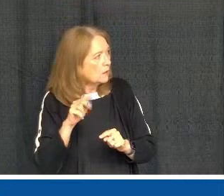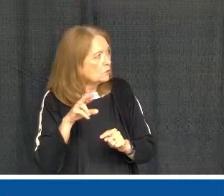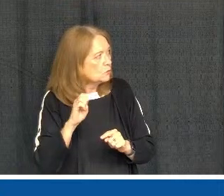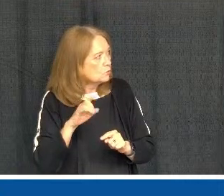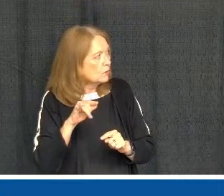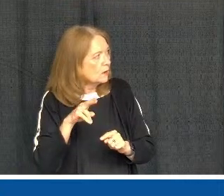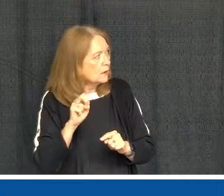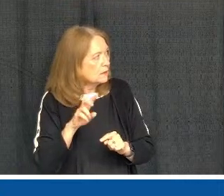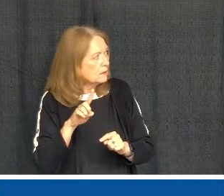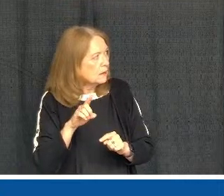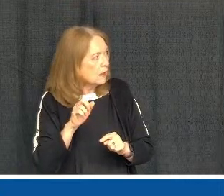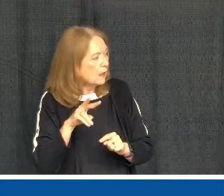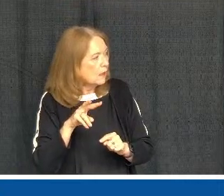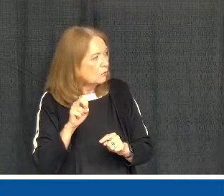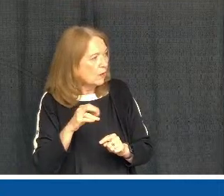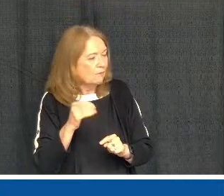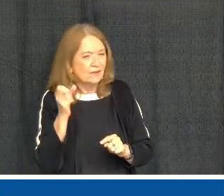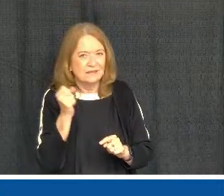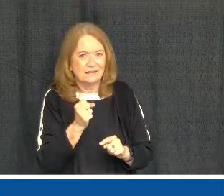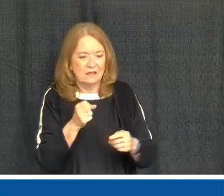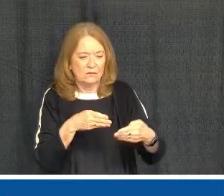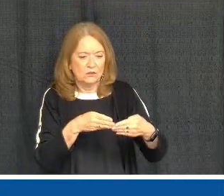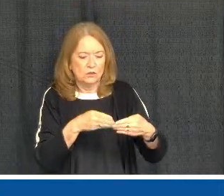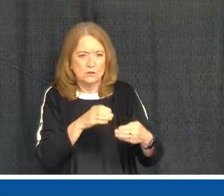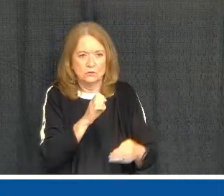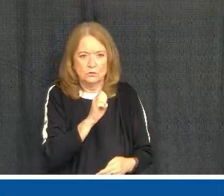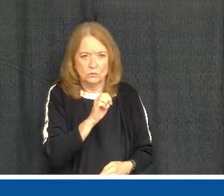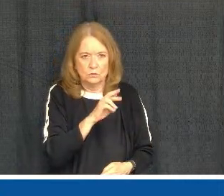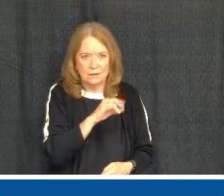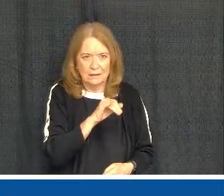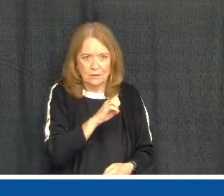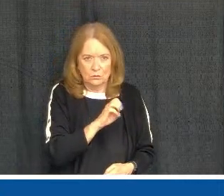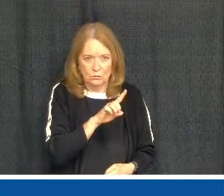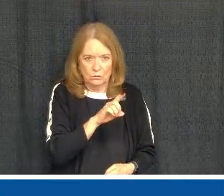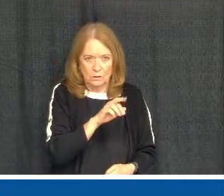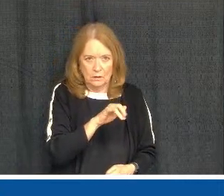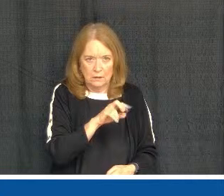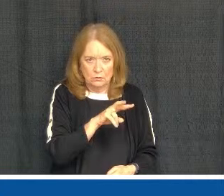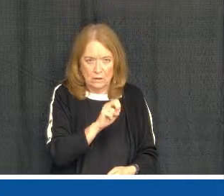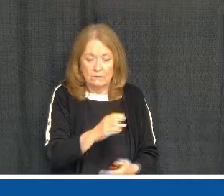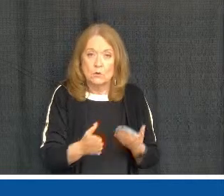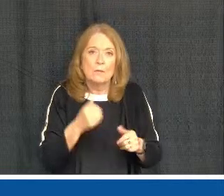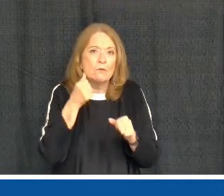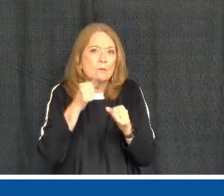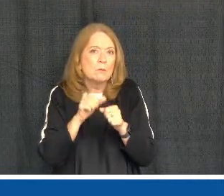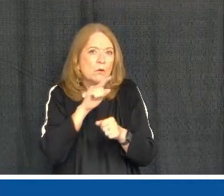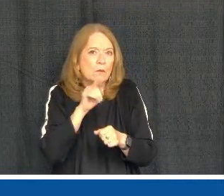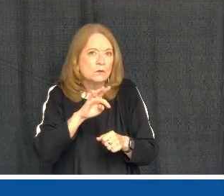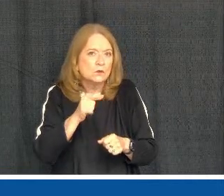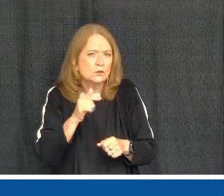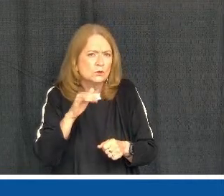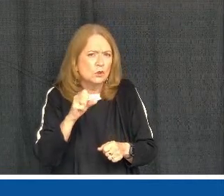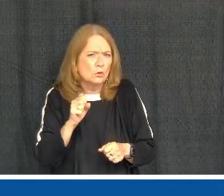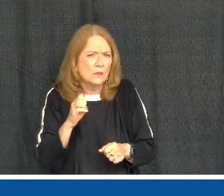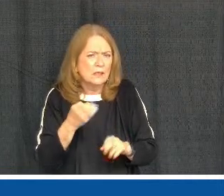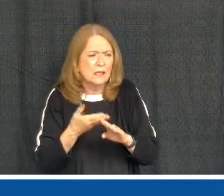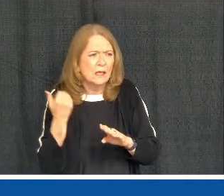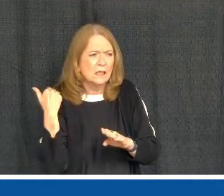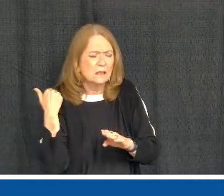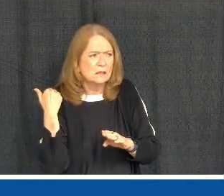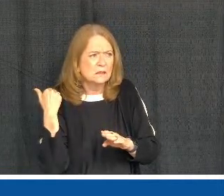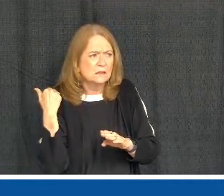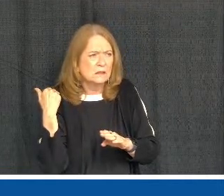Drive, and south and adjacent to Erie Drive. Some of you may remember there was a zoning case a little earlier to the